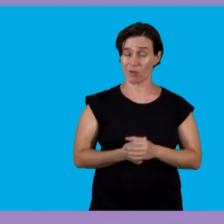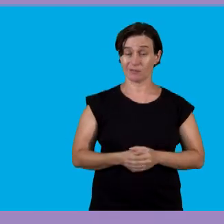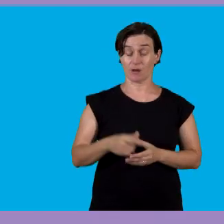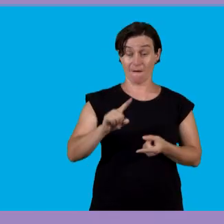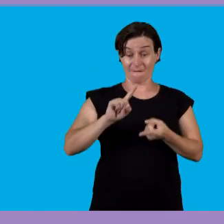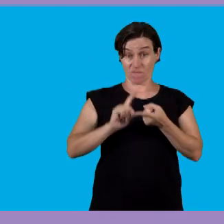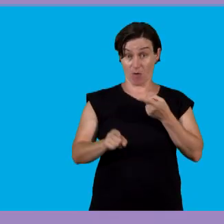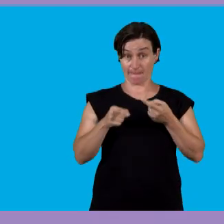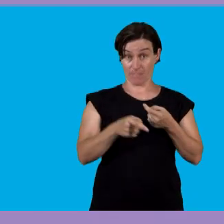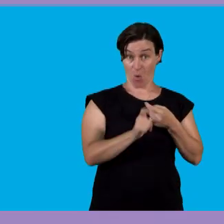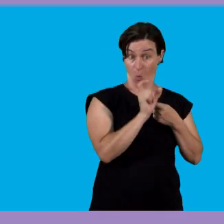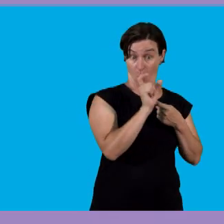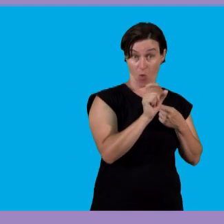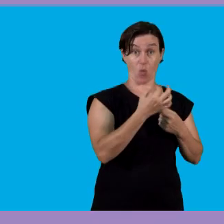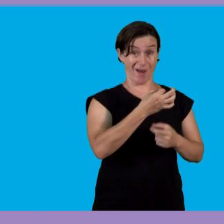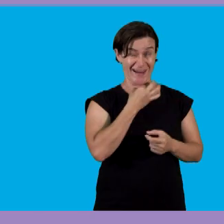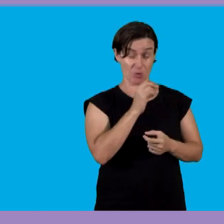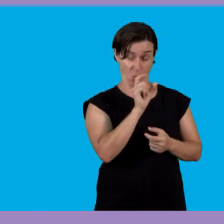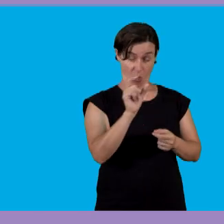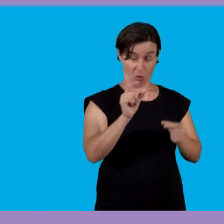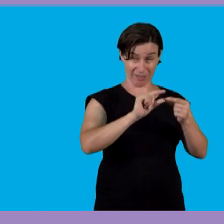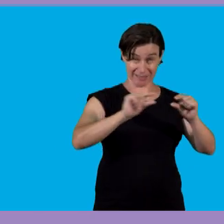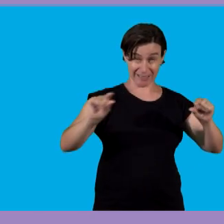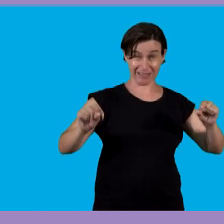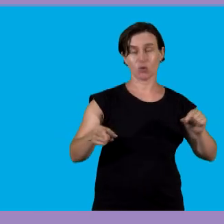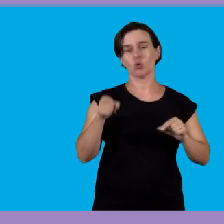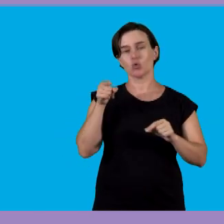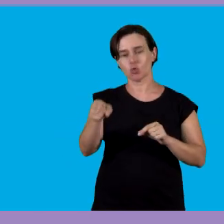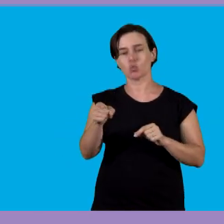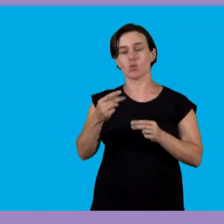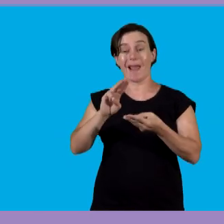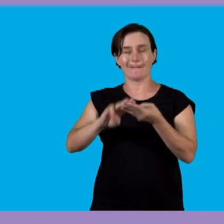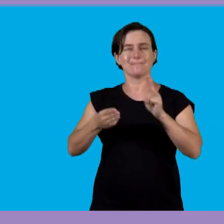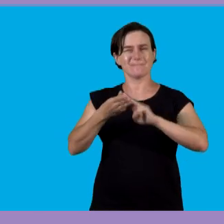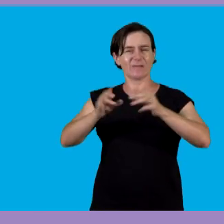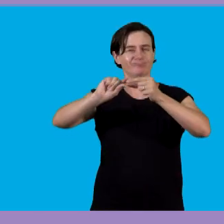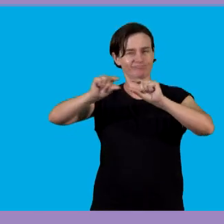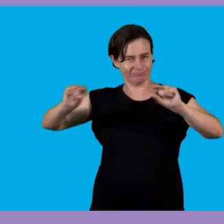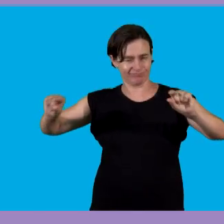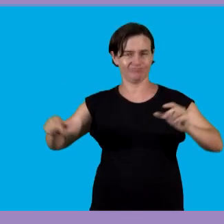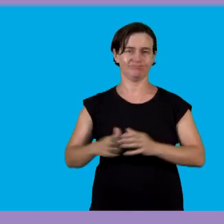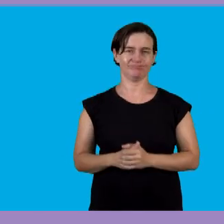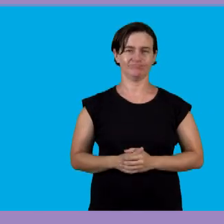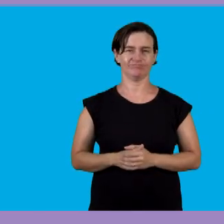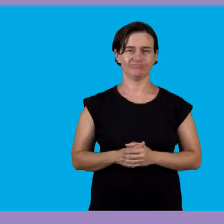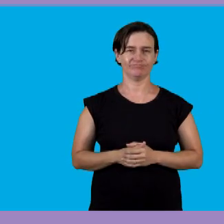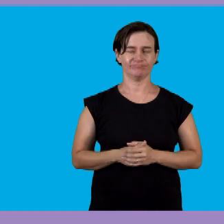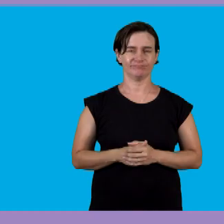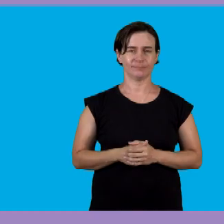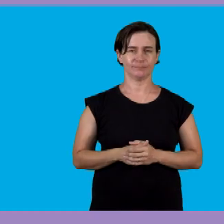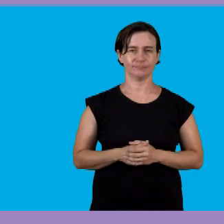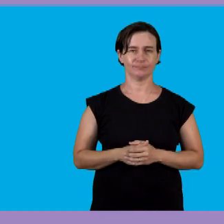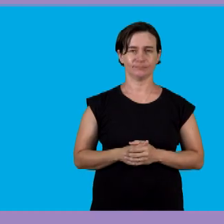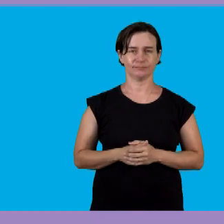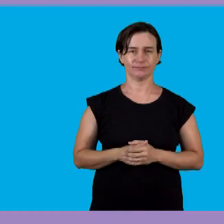from word representation to formulas or equations and equations. So the